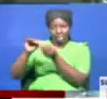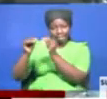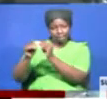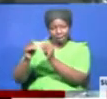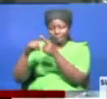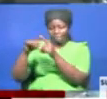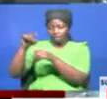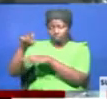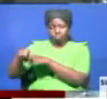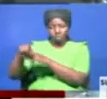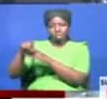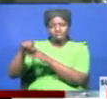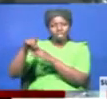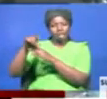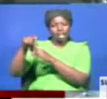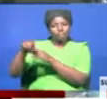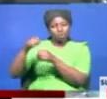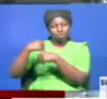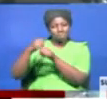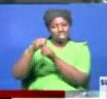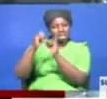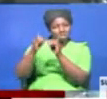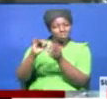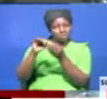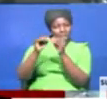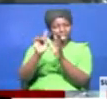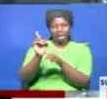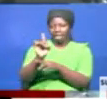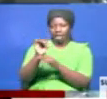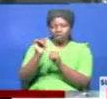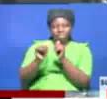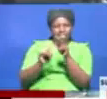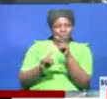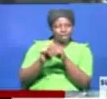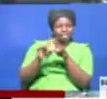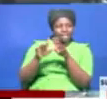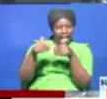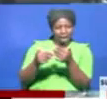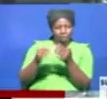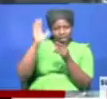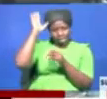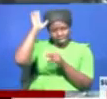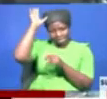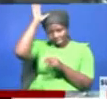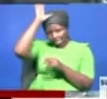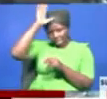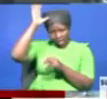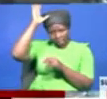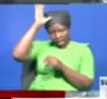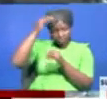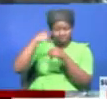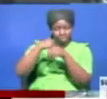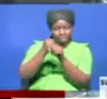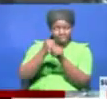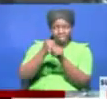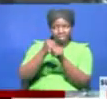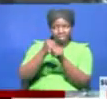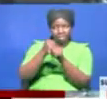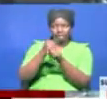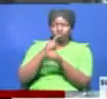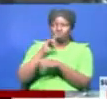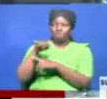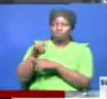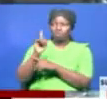to create new numbers, which it appears Chebukati was creating. So they are not